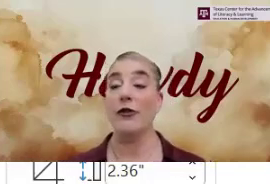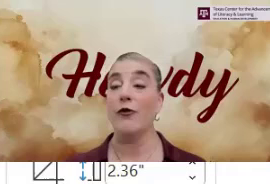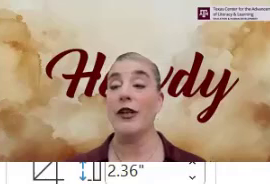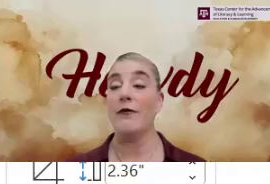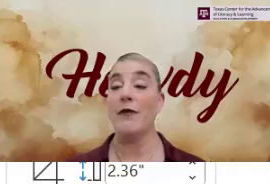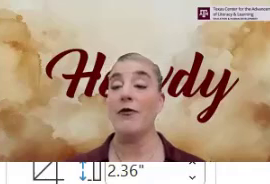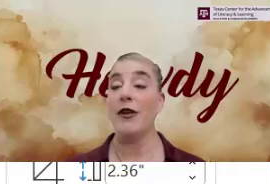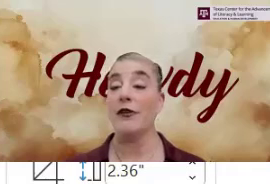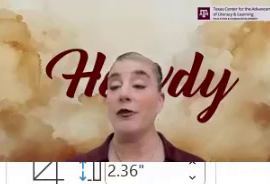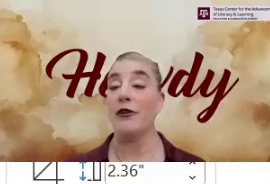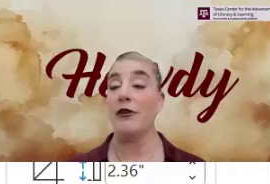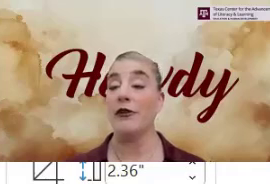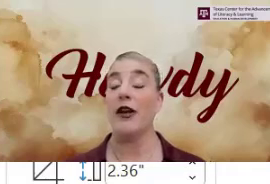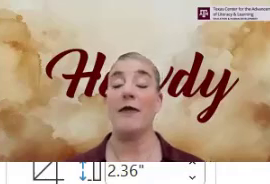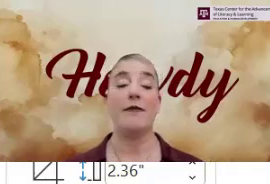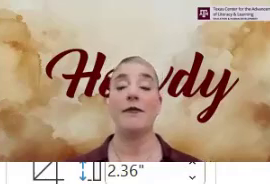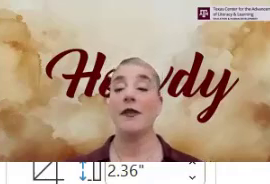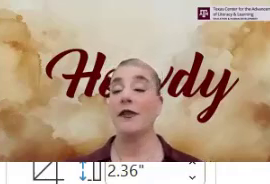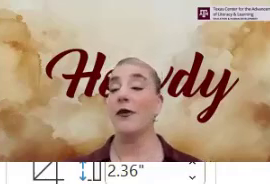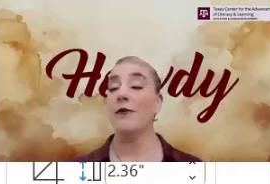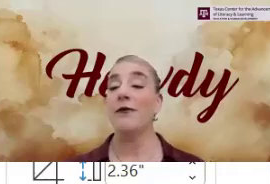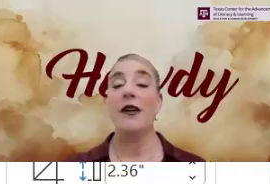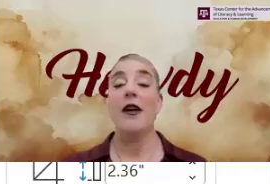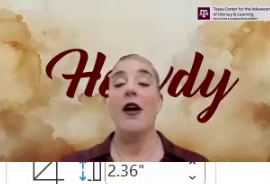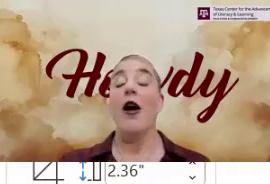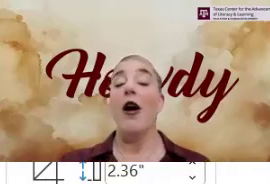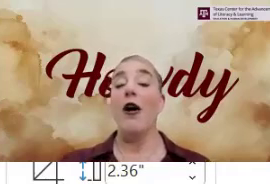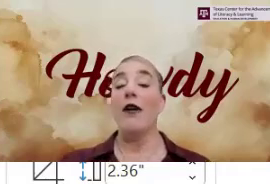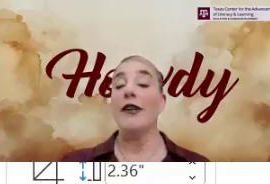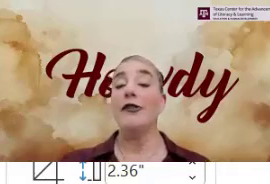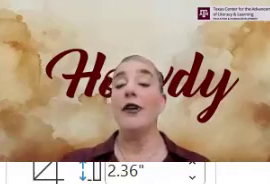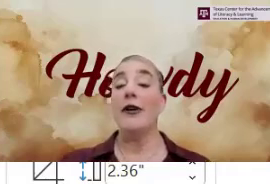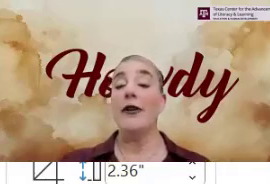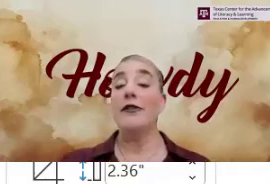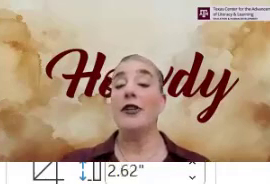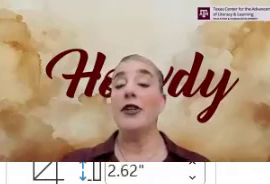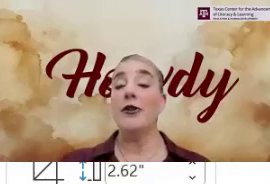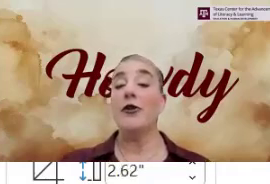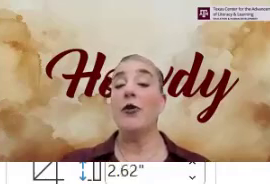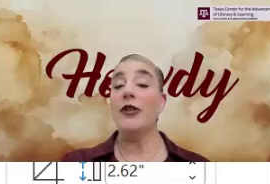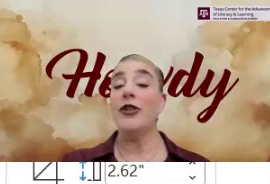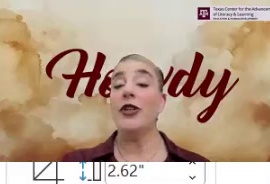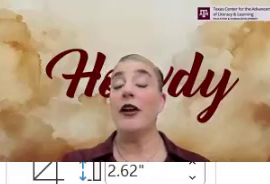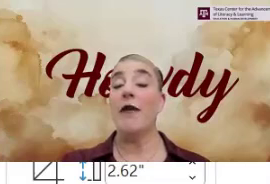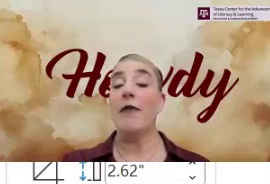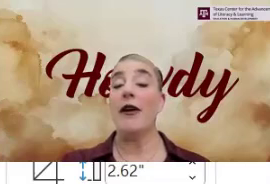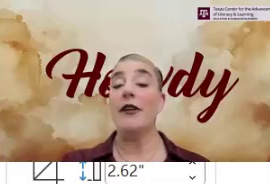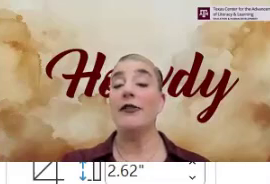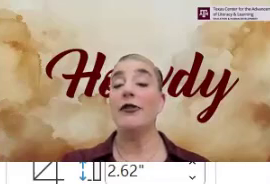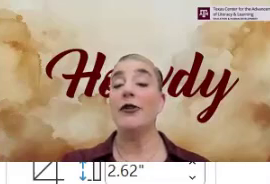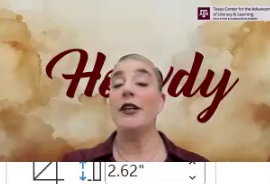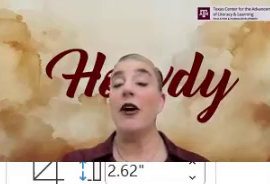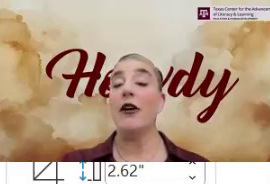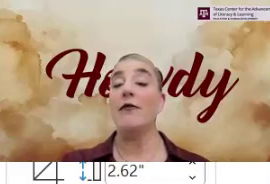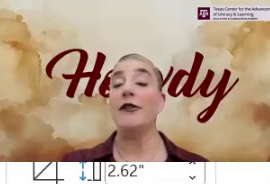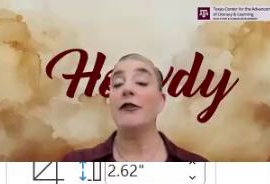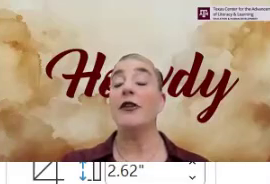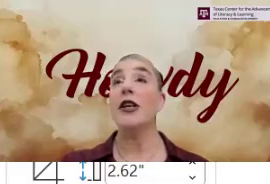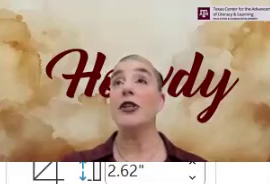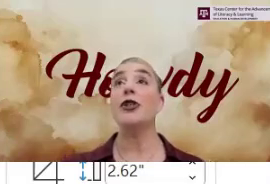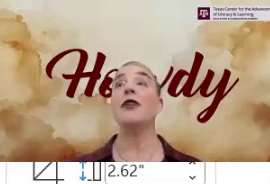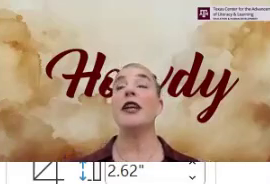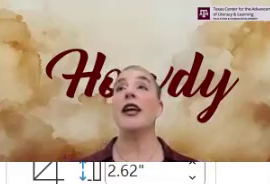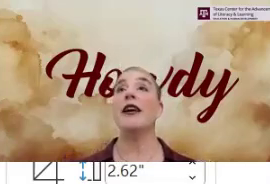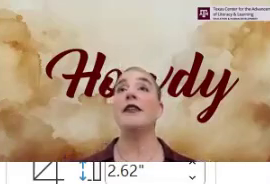learn too. So maybe we can spend a little time. So, all right. So Gareth, to your question about inserting